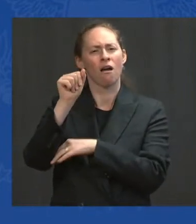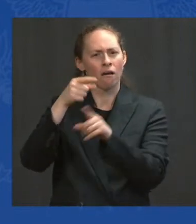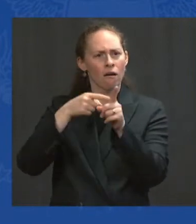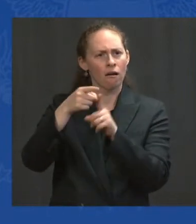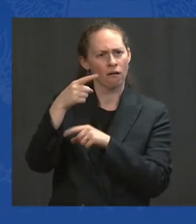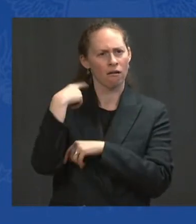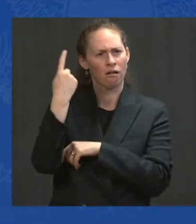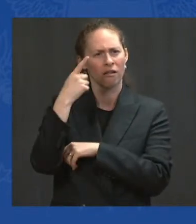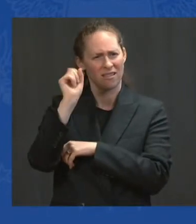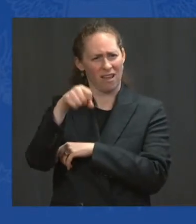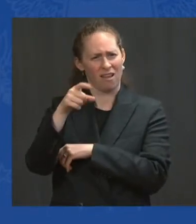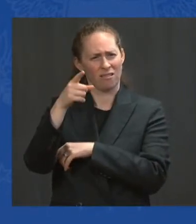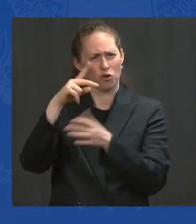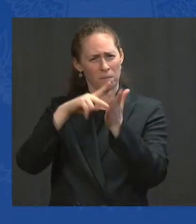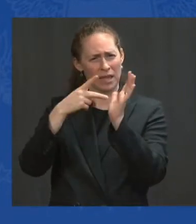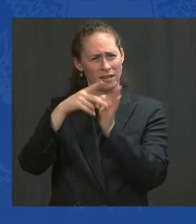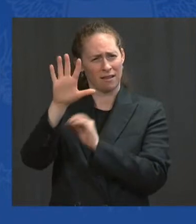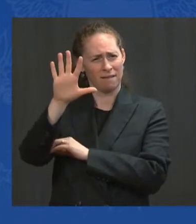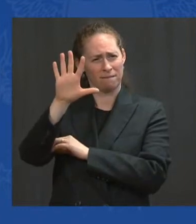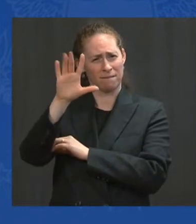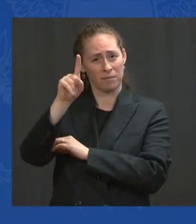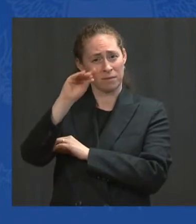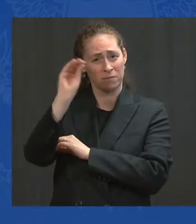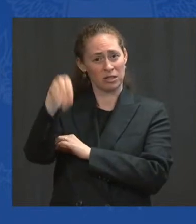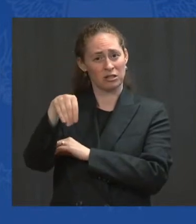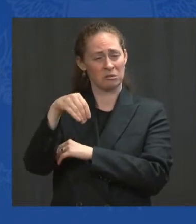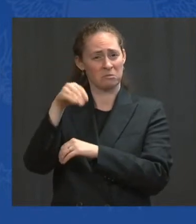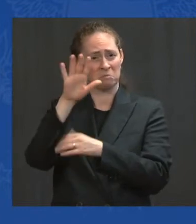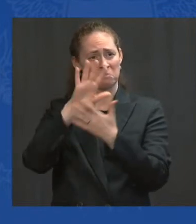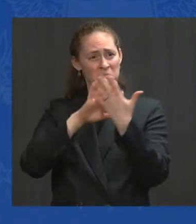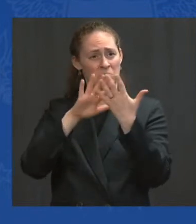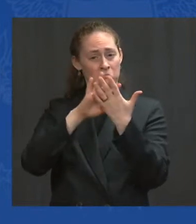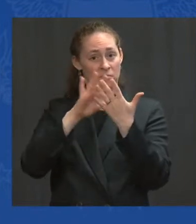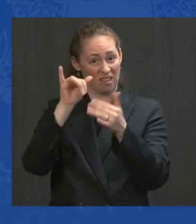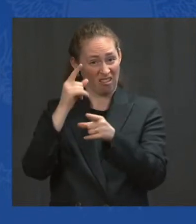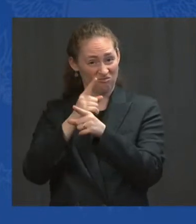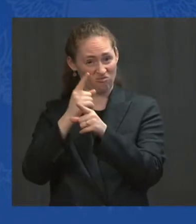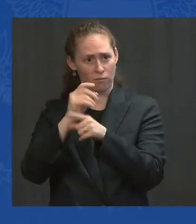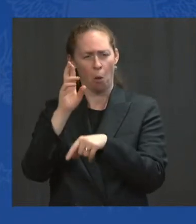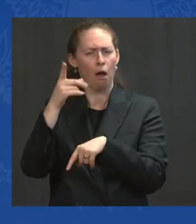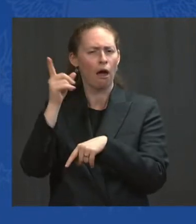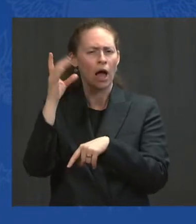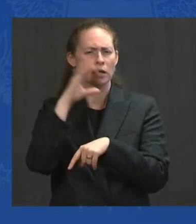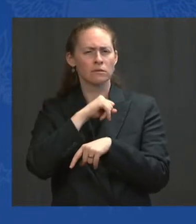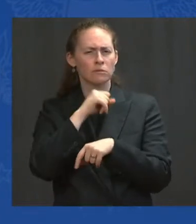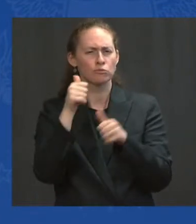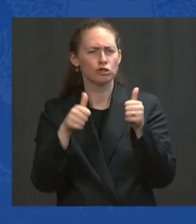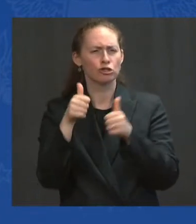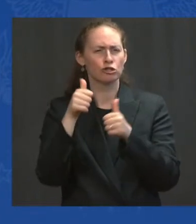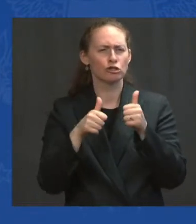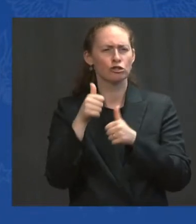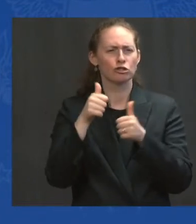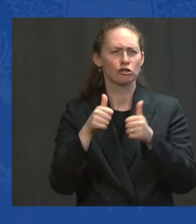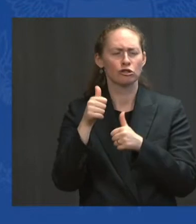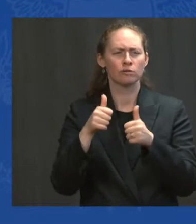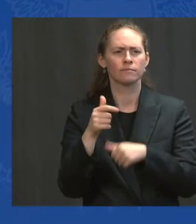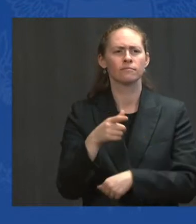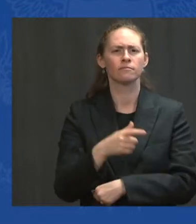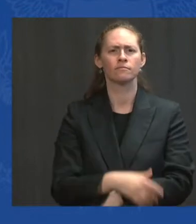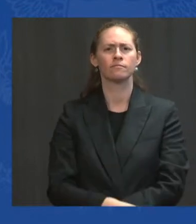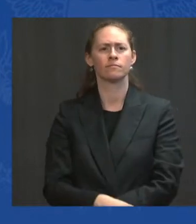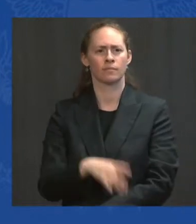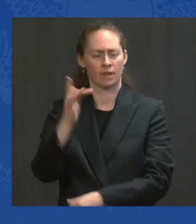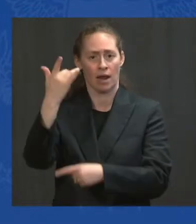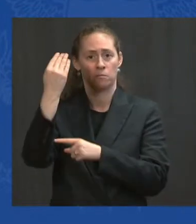51% estimate is and if that's a possible undercount? And then also, Jeff, if you could respond to the Missouri governor saying he doesn't want